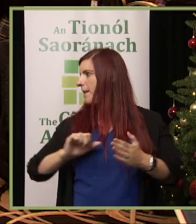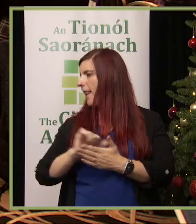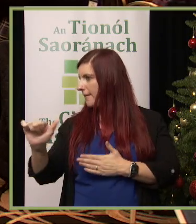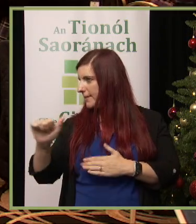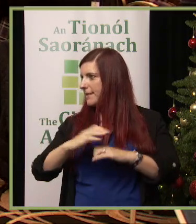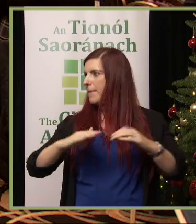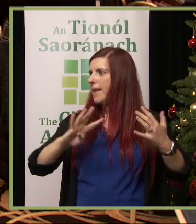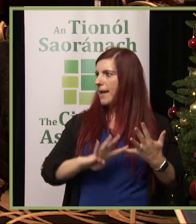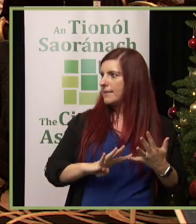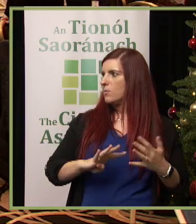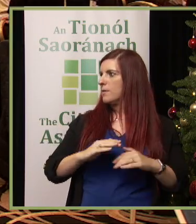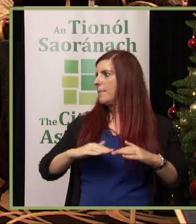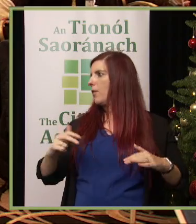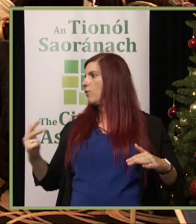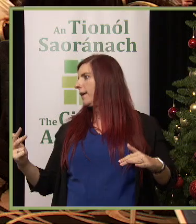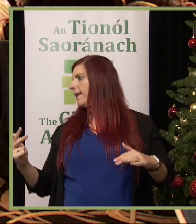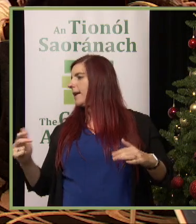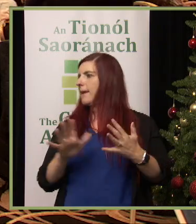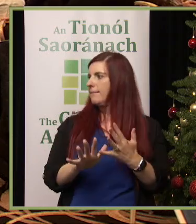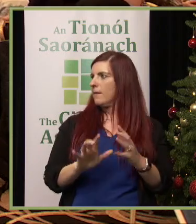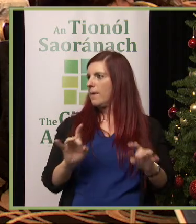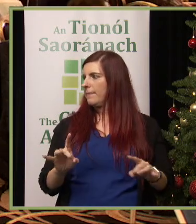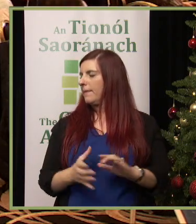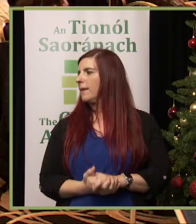9 and table 7.